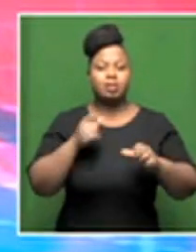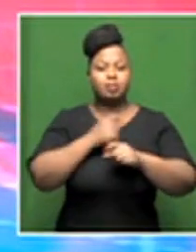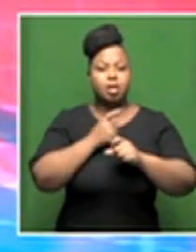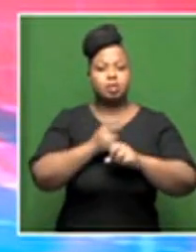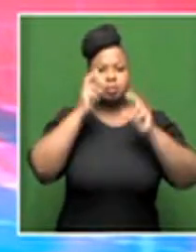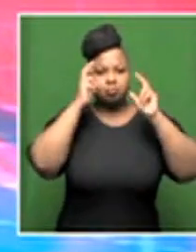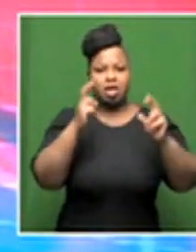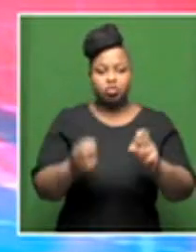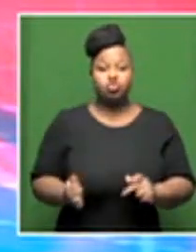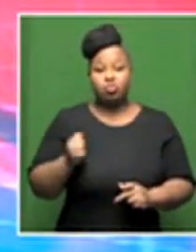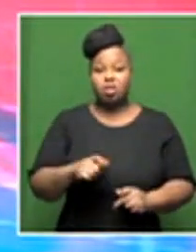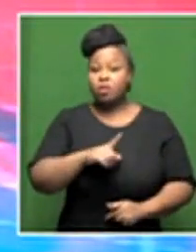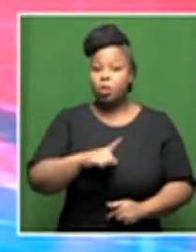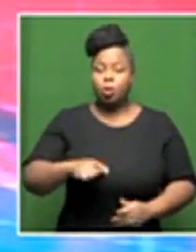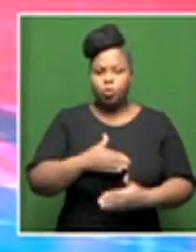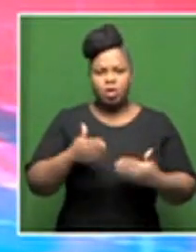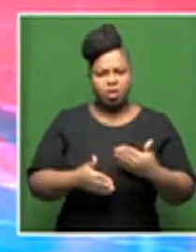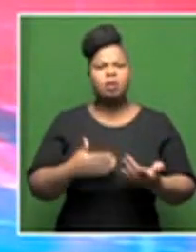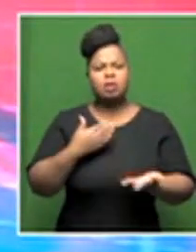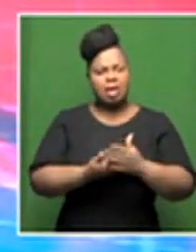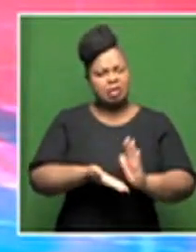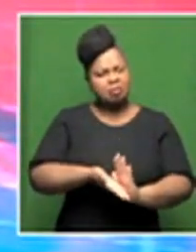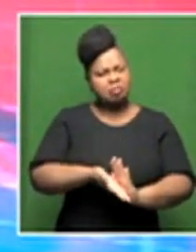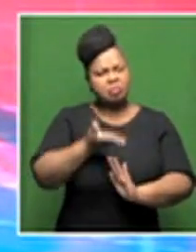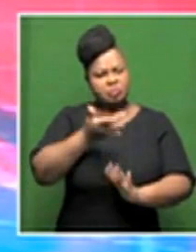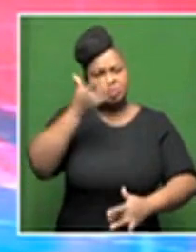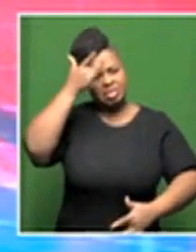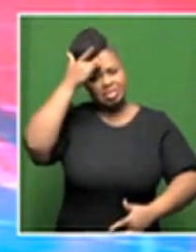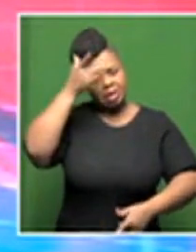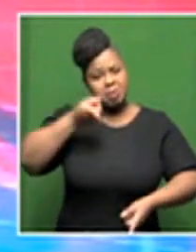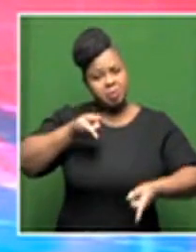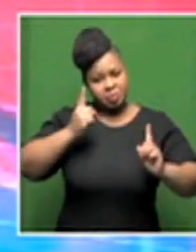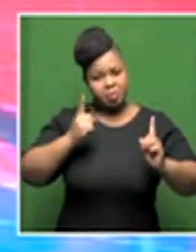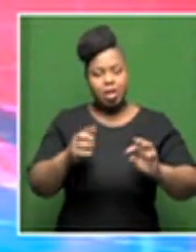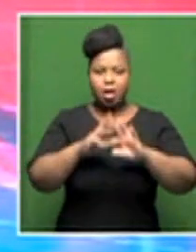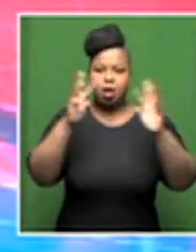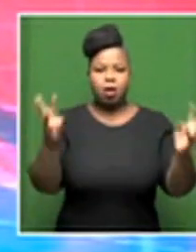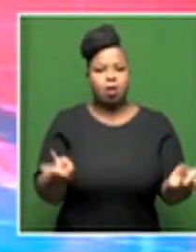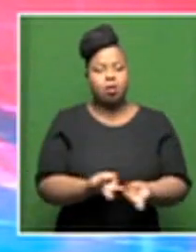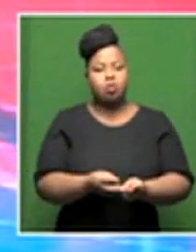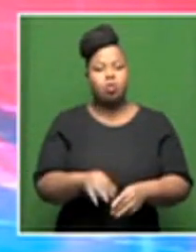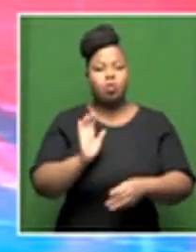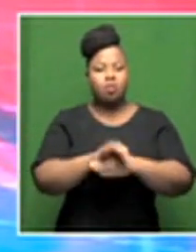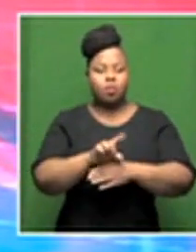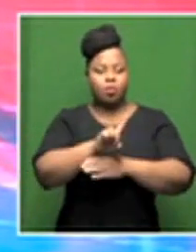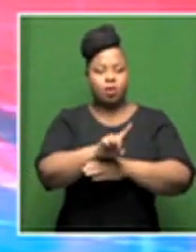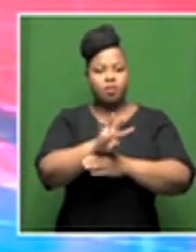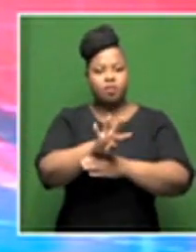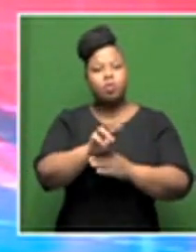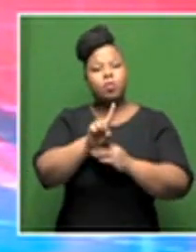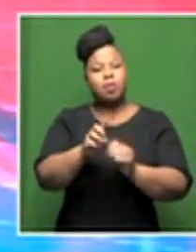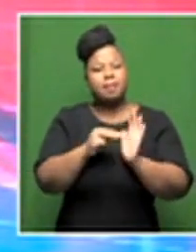the long weekend might lead to an increase in infections. Globally, more than 141